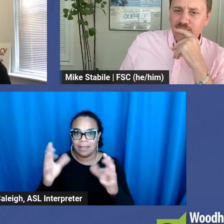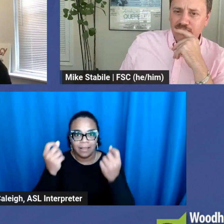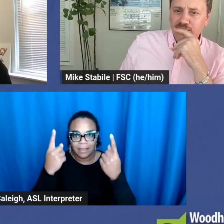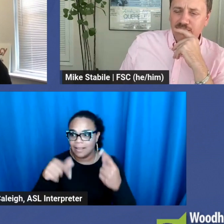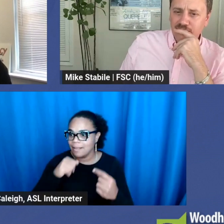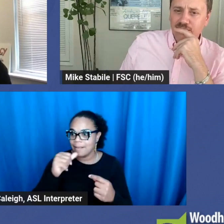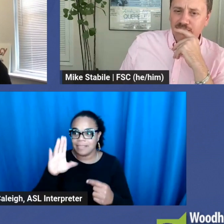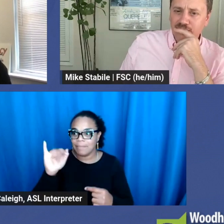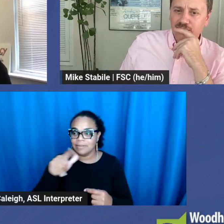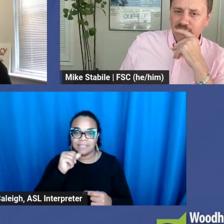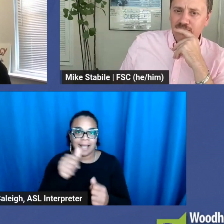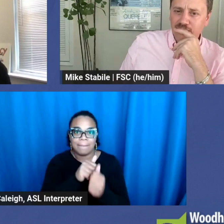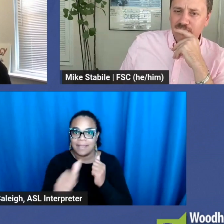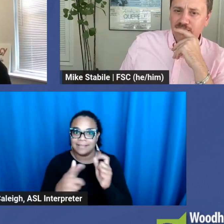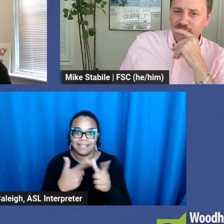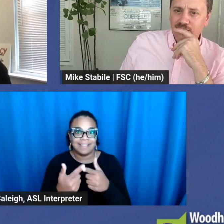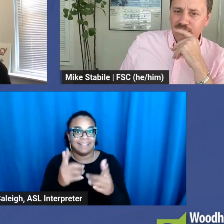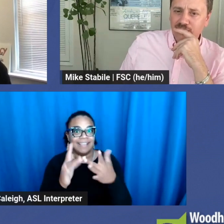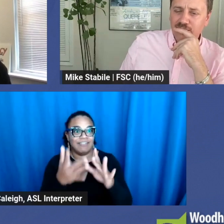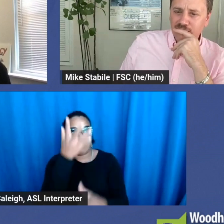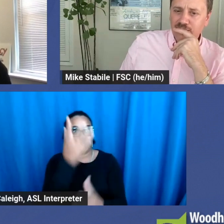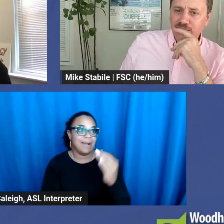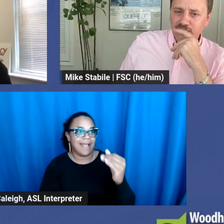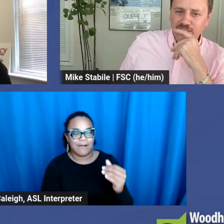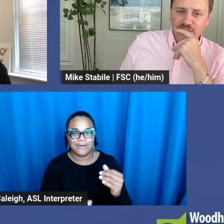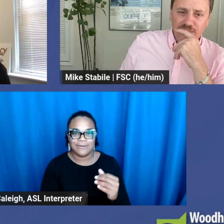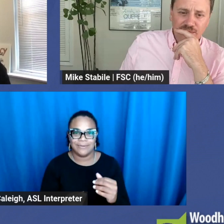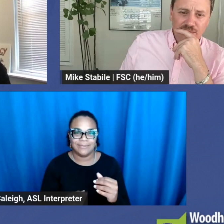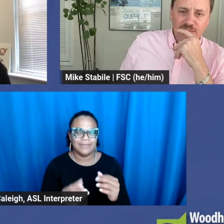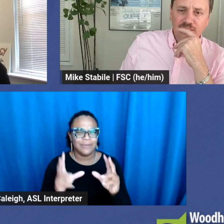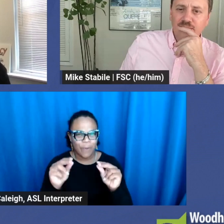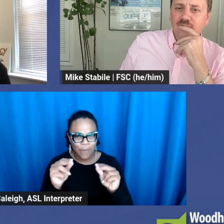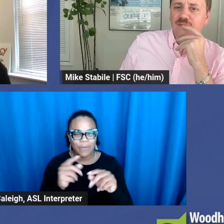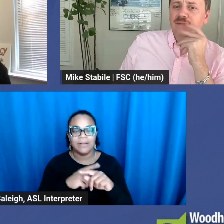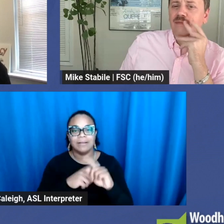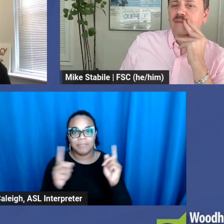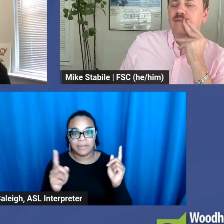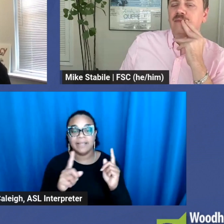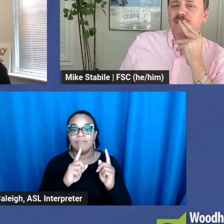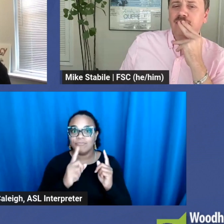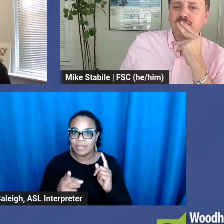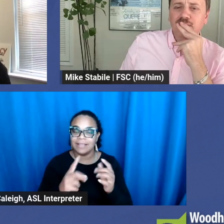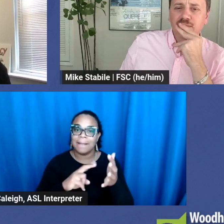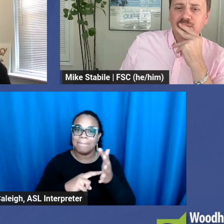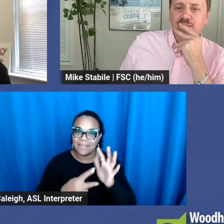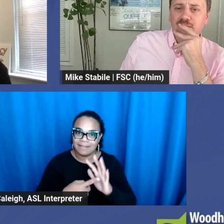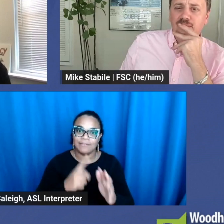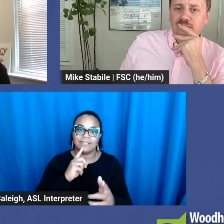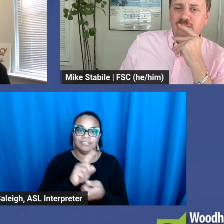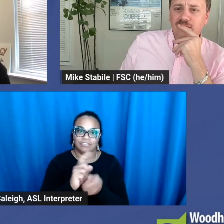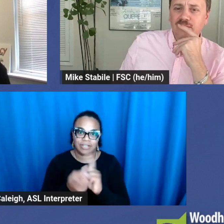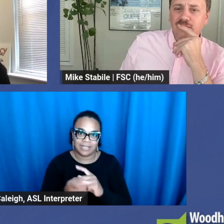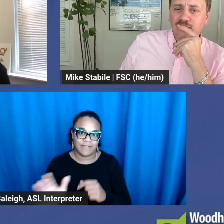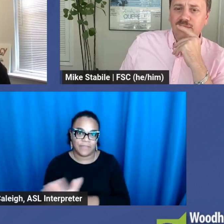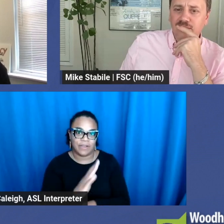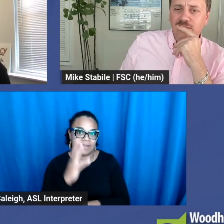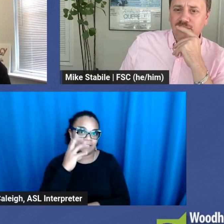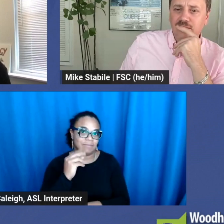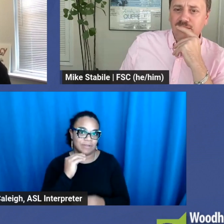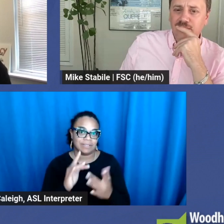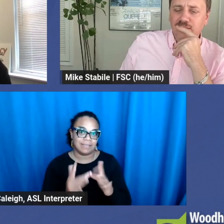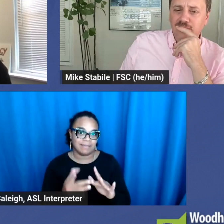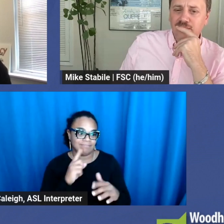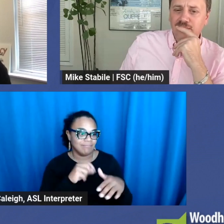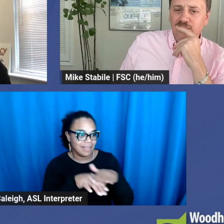suddenly the internet went out like somebody turned off a light switch, but it meaningfully changed people's experiences online, for accessing